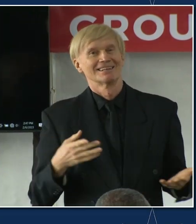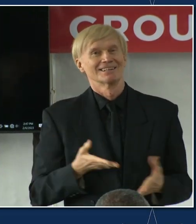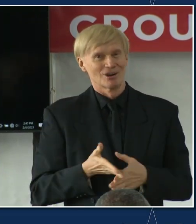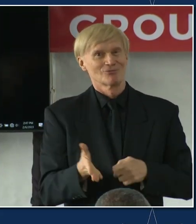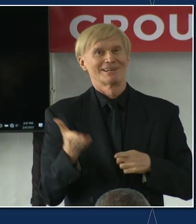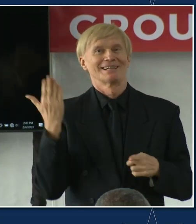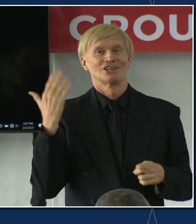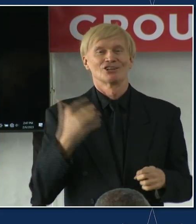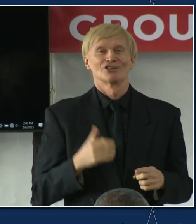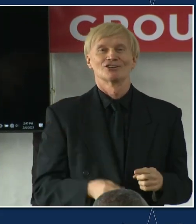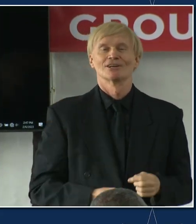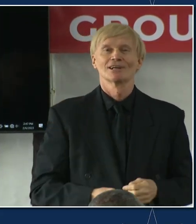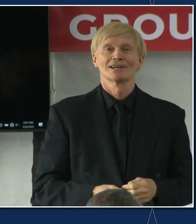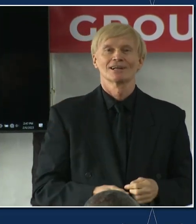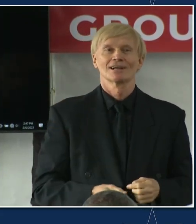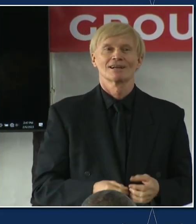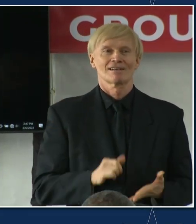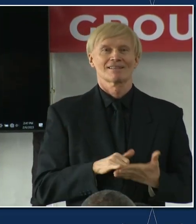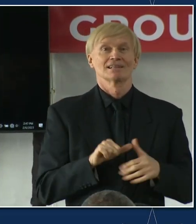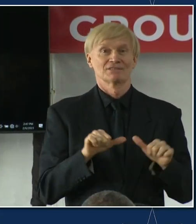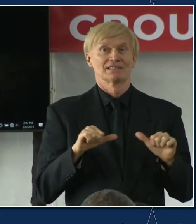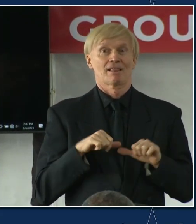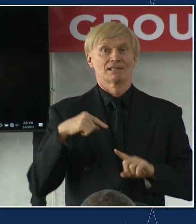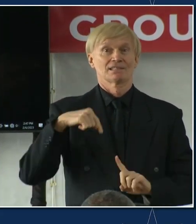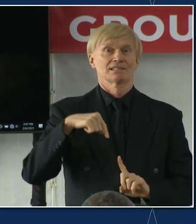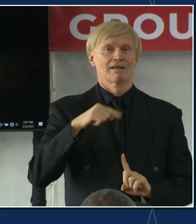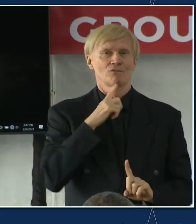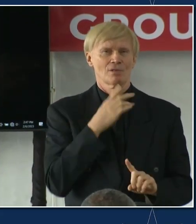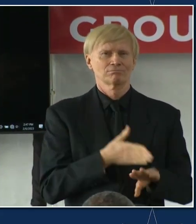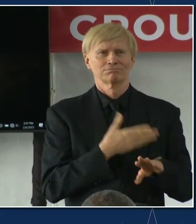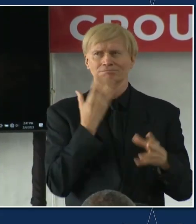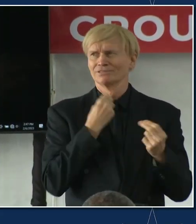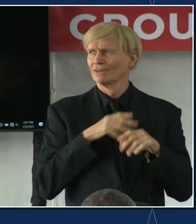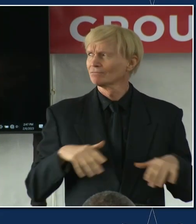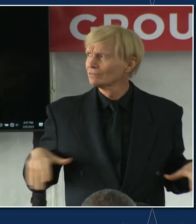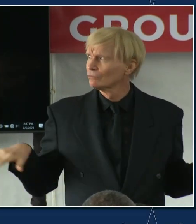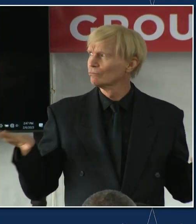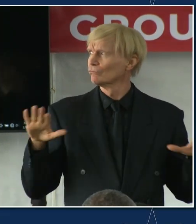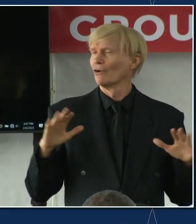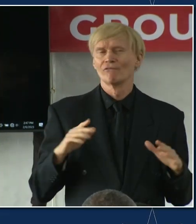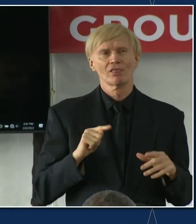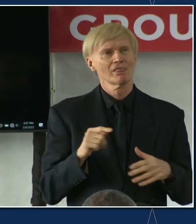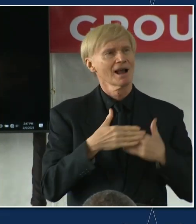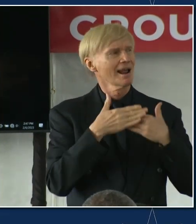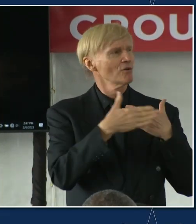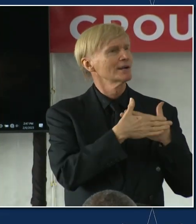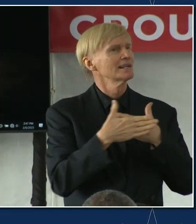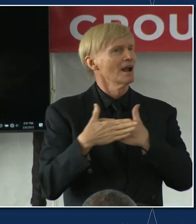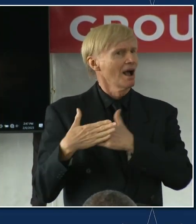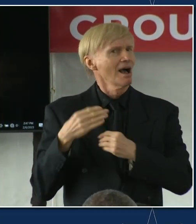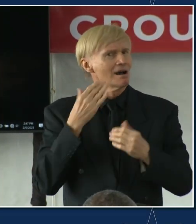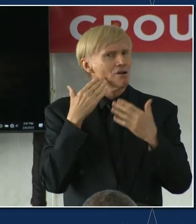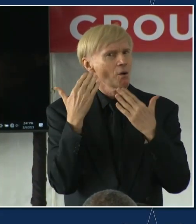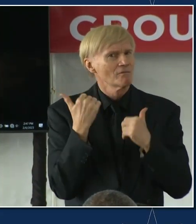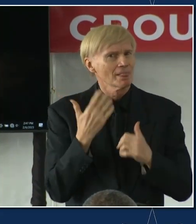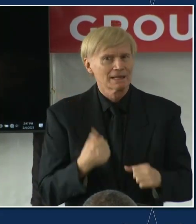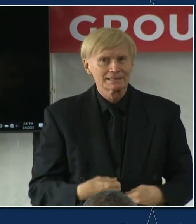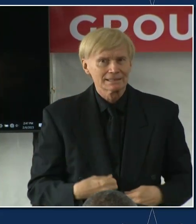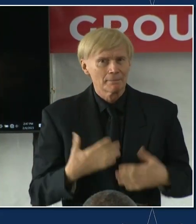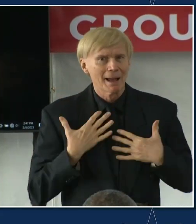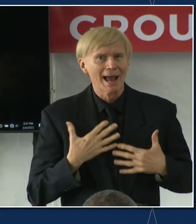career. The facility itself will beautify and improve the look of the area and hopefully